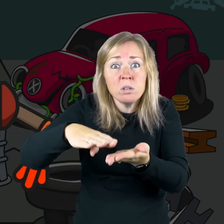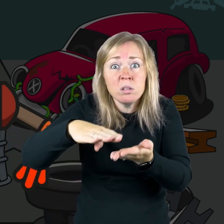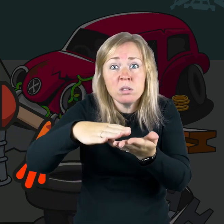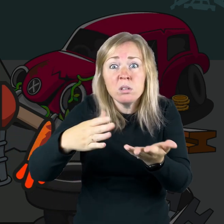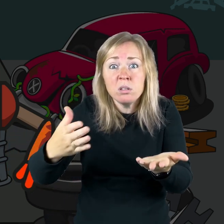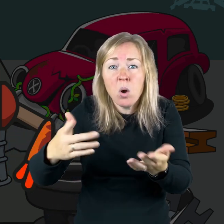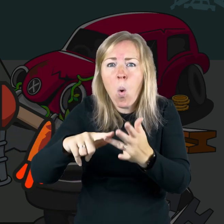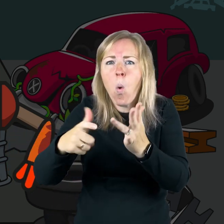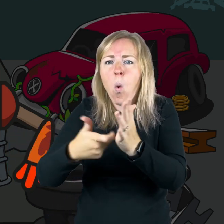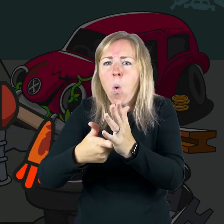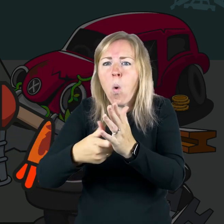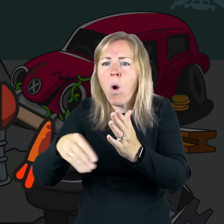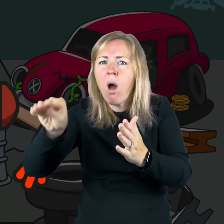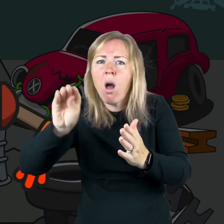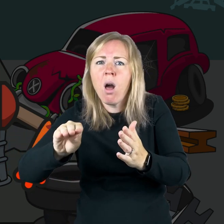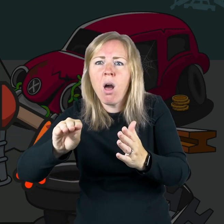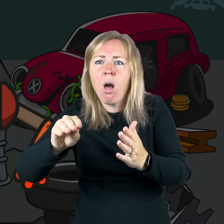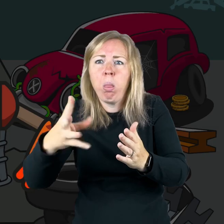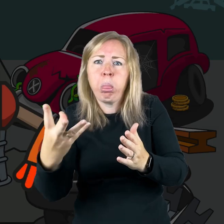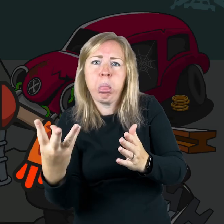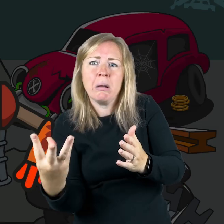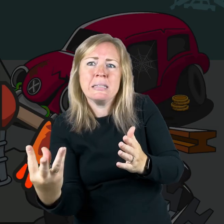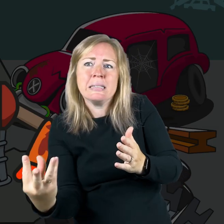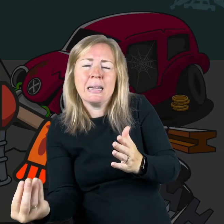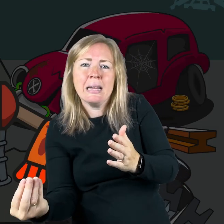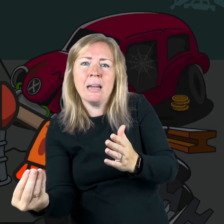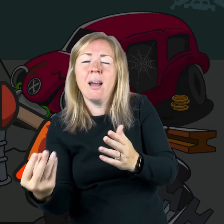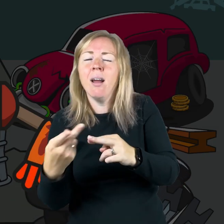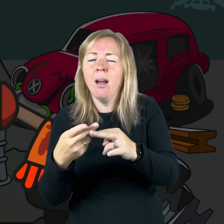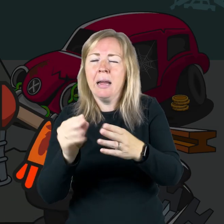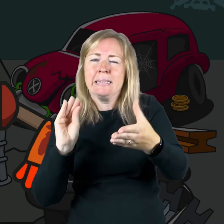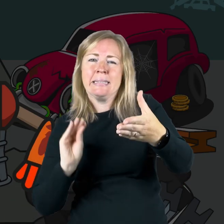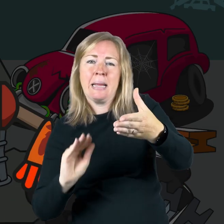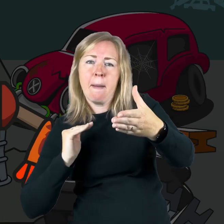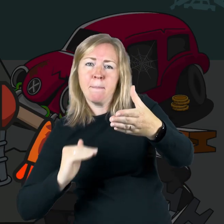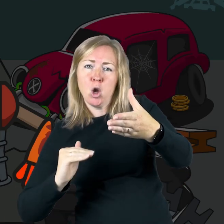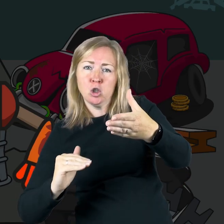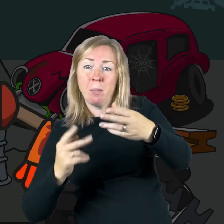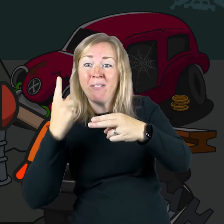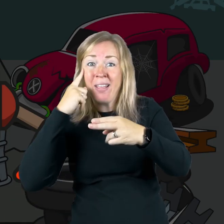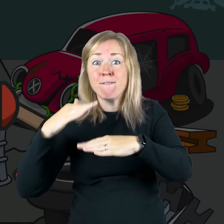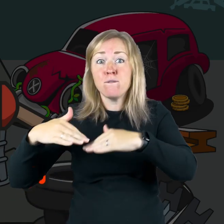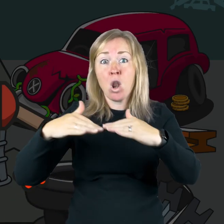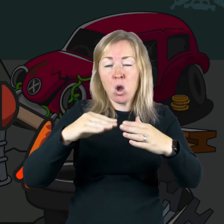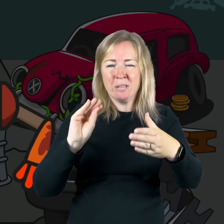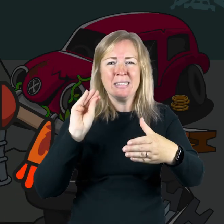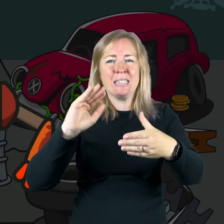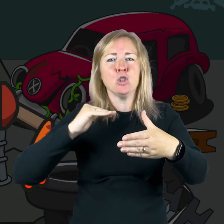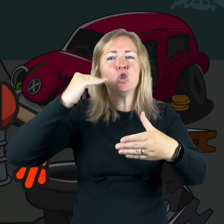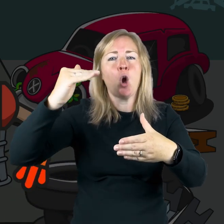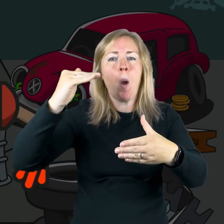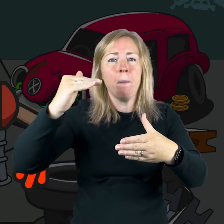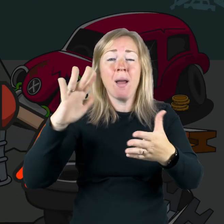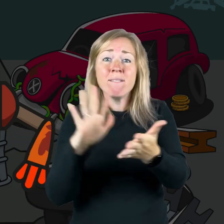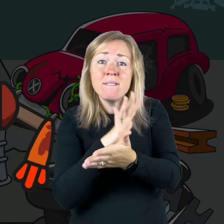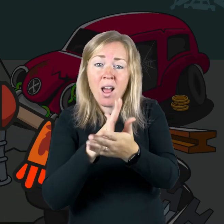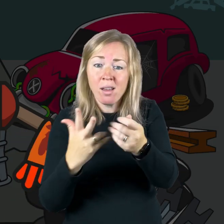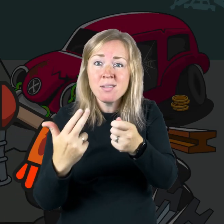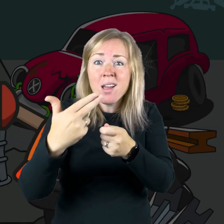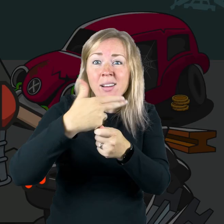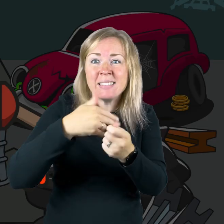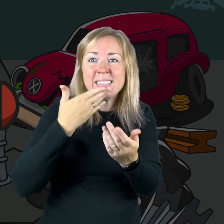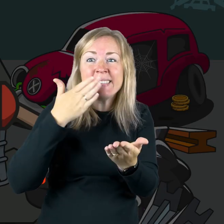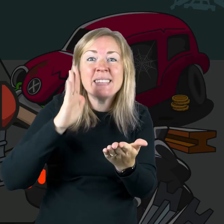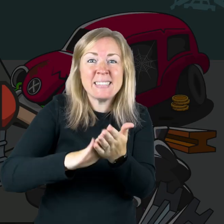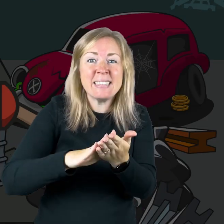top. But if you think it would sink, stick it at the bottom. Have fun cutting and sticking, but before